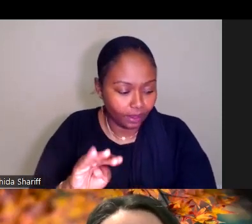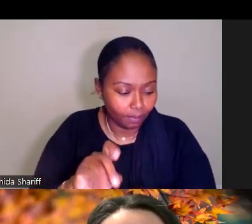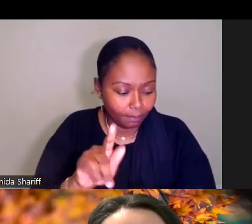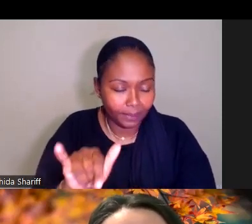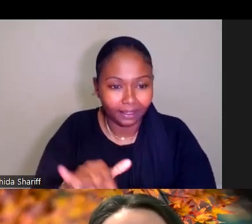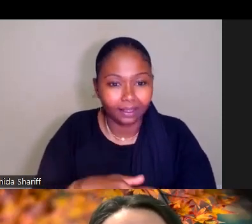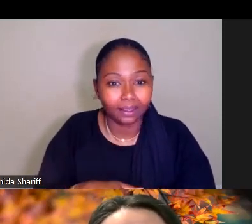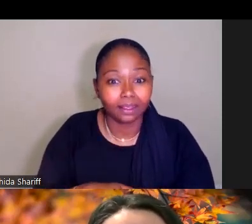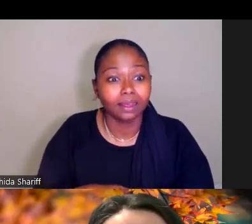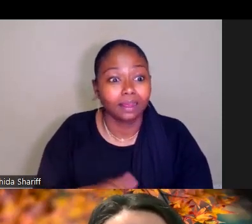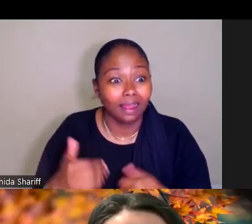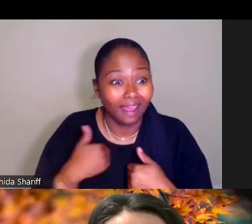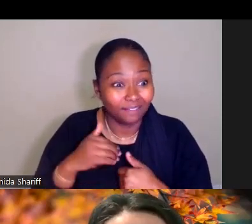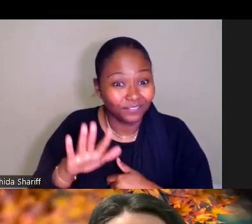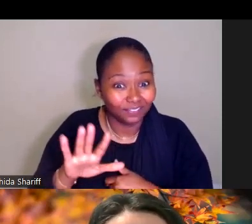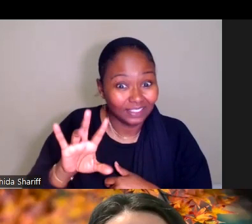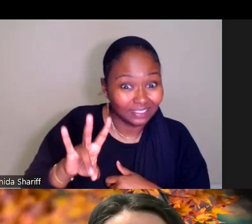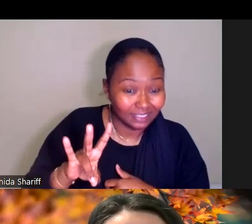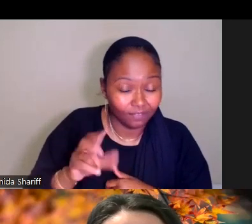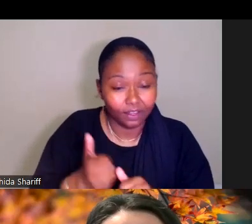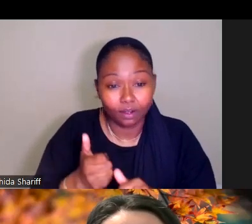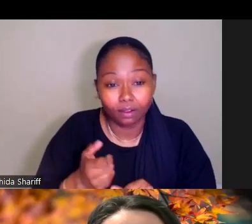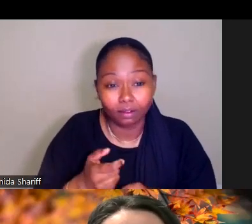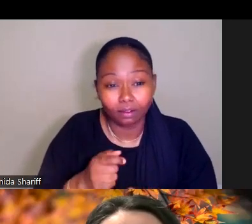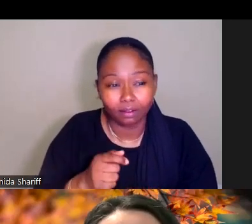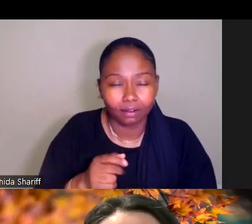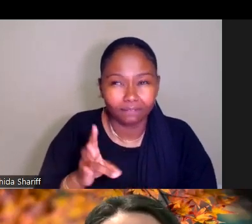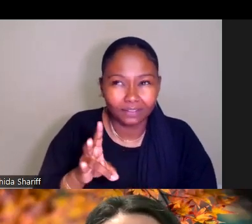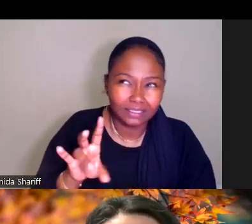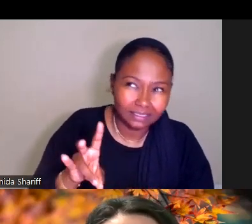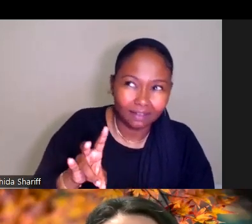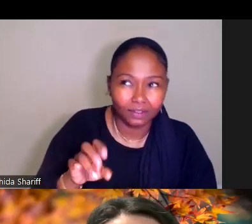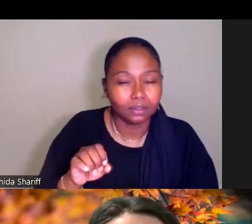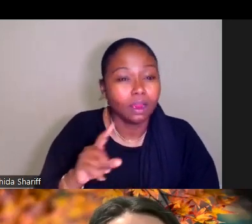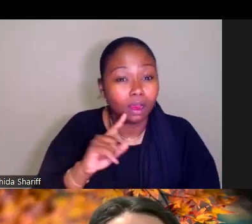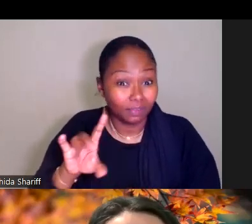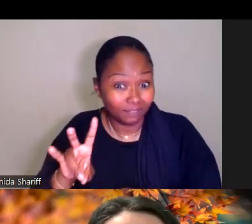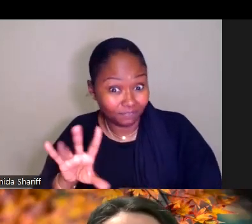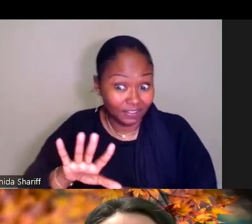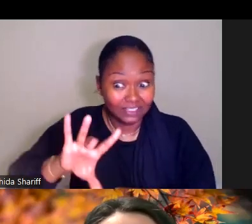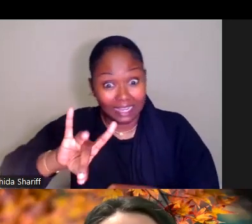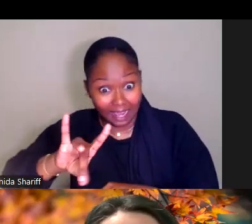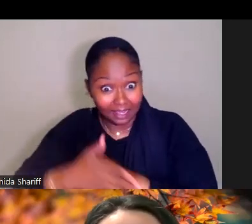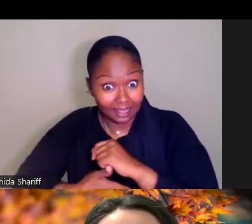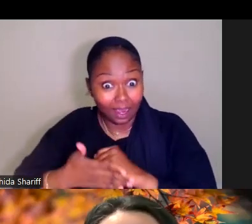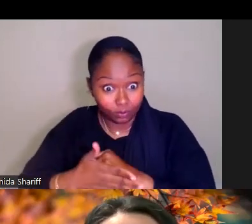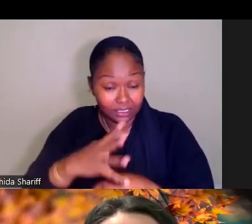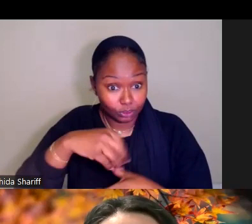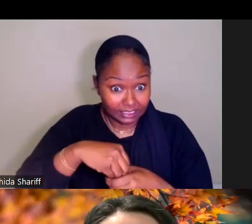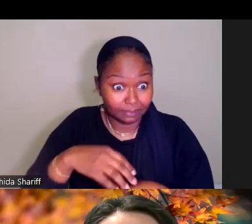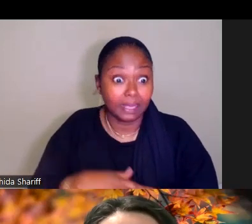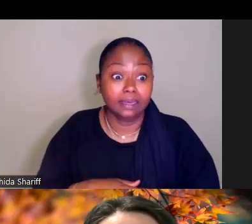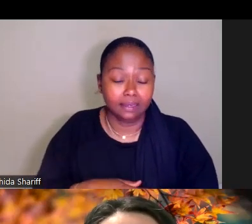which 57 out of 58 counties participated. And as a follow-up to that, the SurveyMonkey asked, are you willing to do a